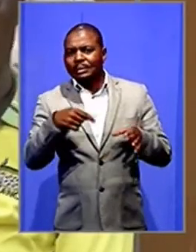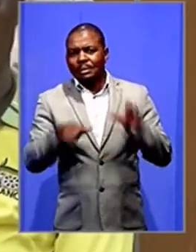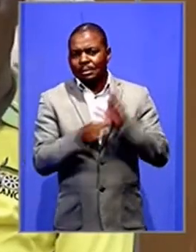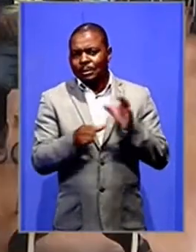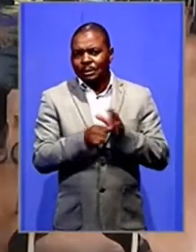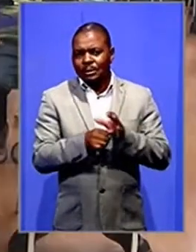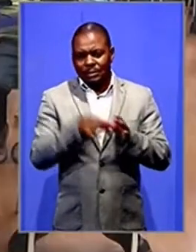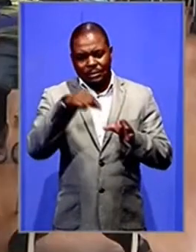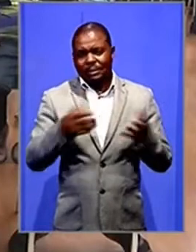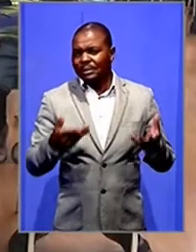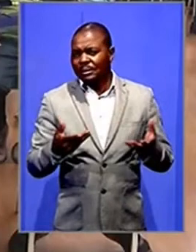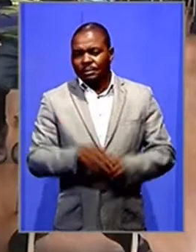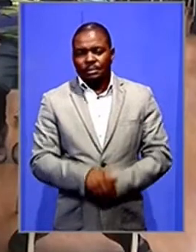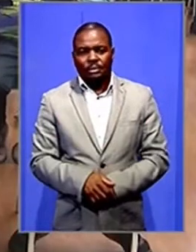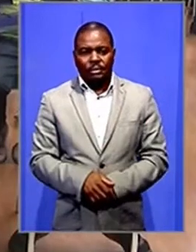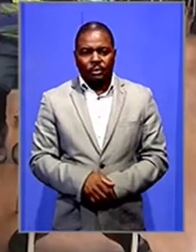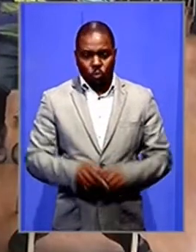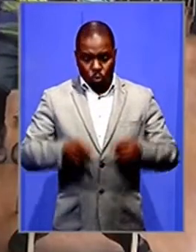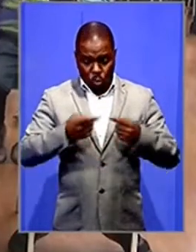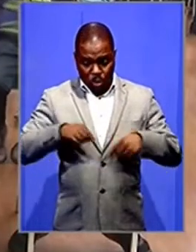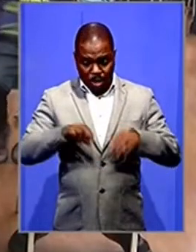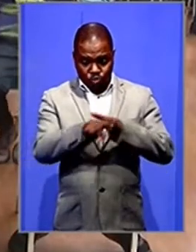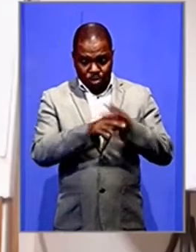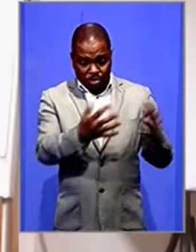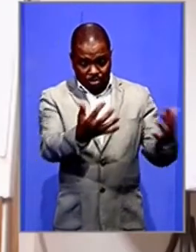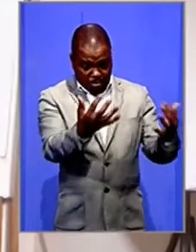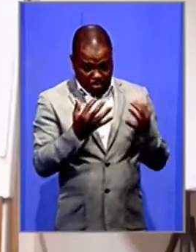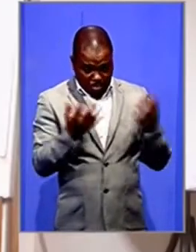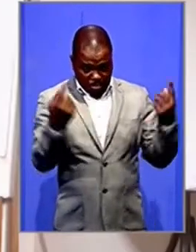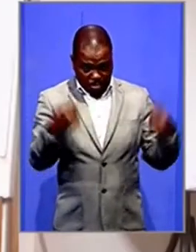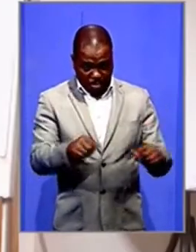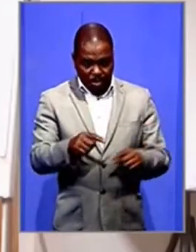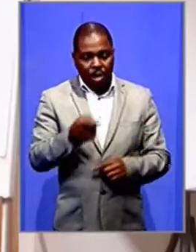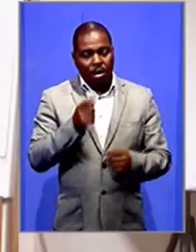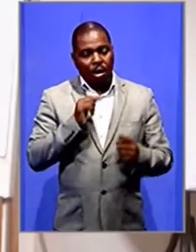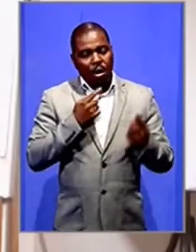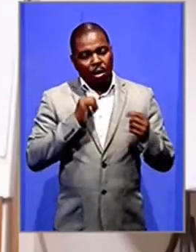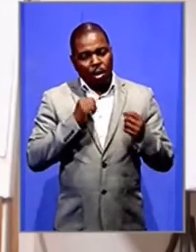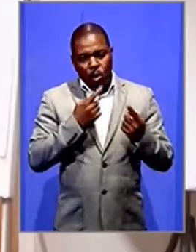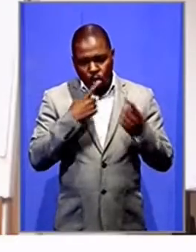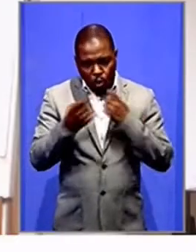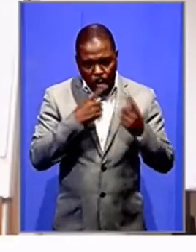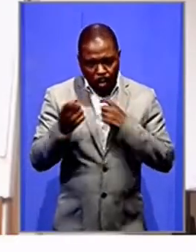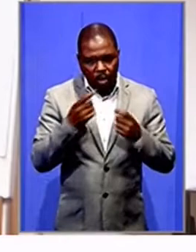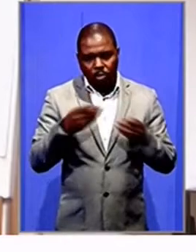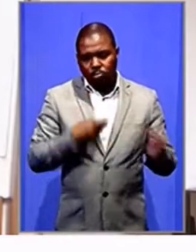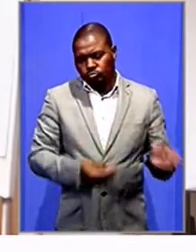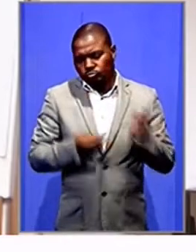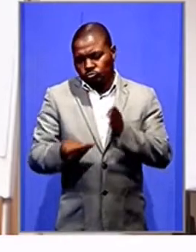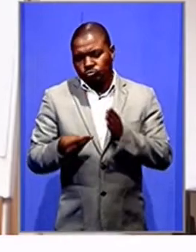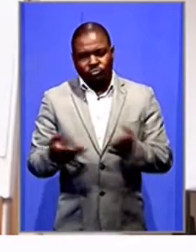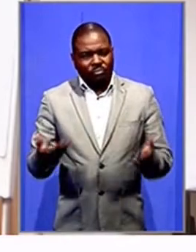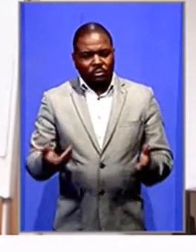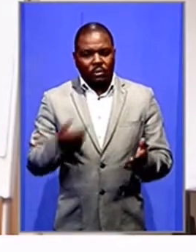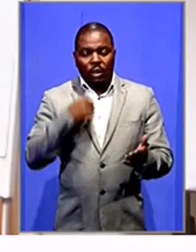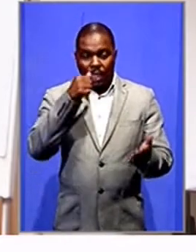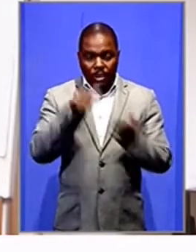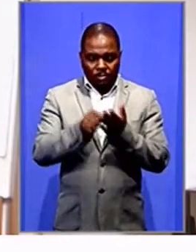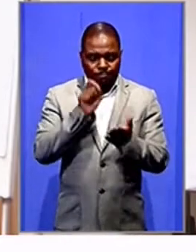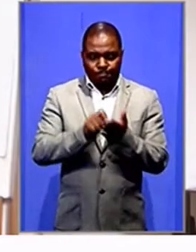bohlokwa ka mokgatlong. Jaaka re le makala re tlile mo gompieno yana re tlo go tlhagisa ditletlebo tsa gona tse le go kgalerela ka tsona re kwaletse makwalo